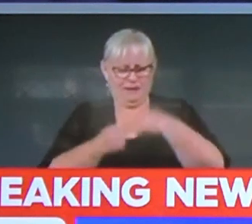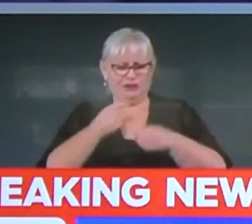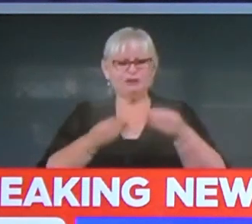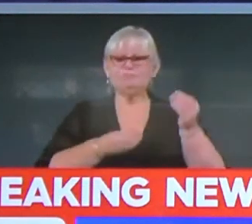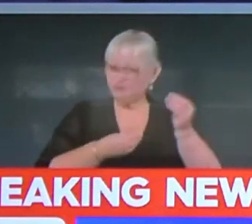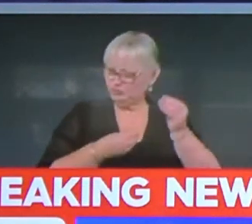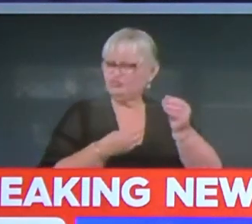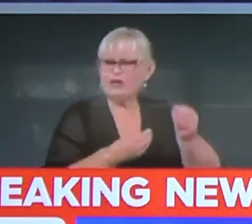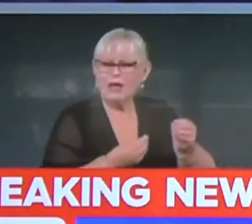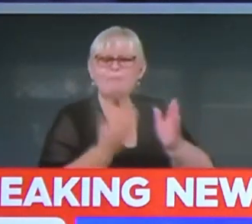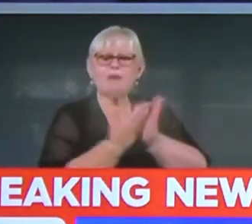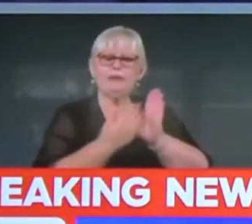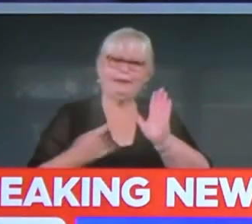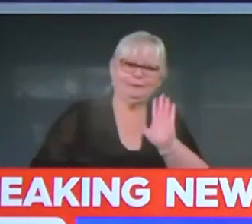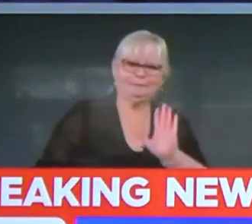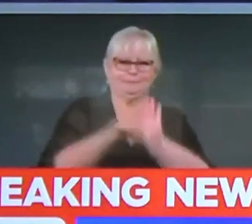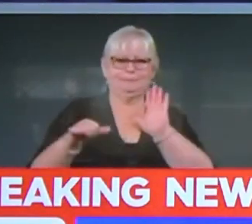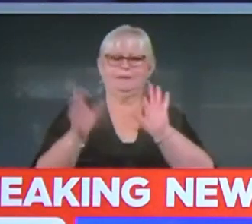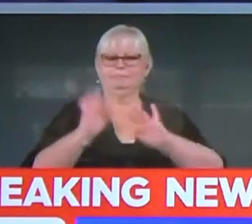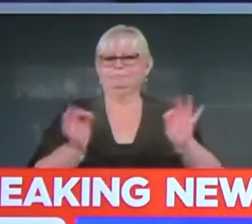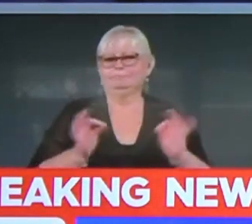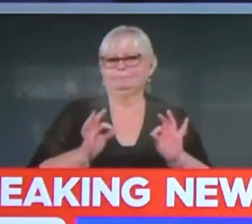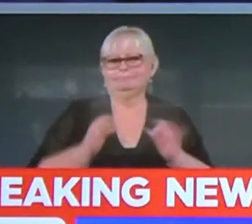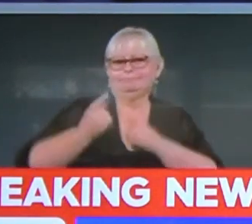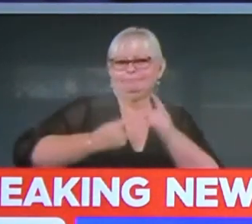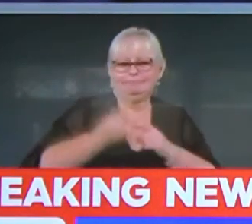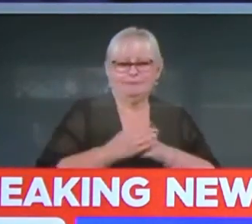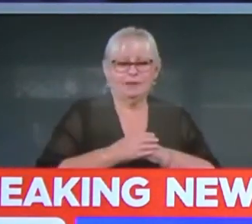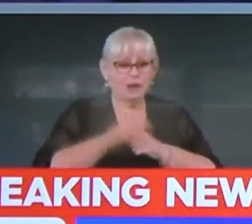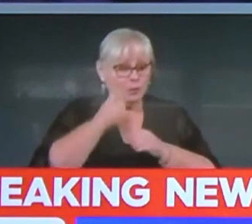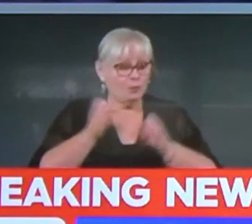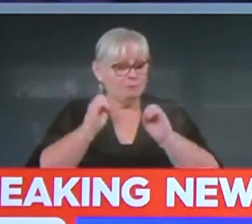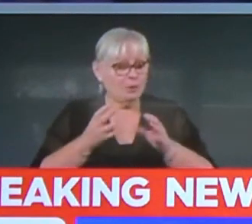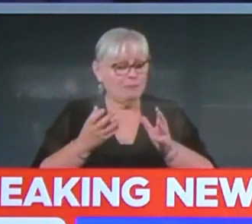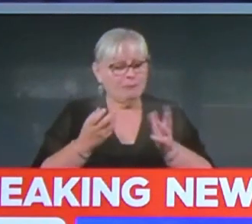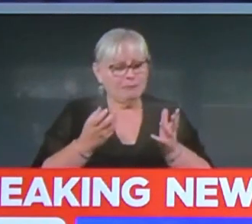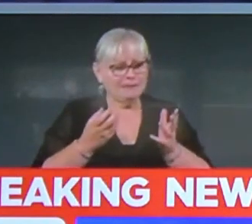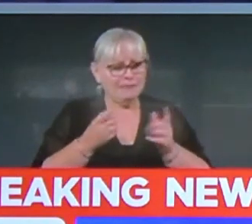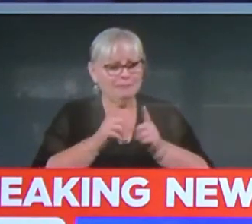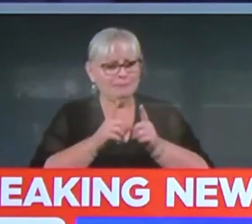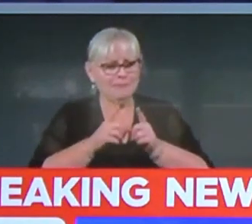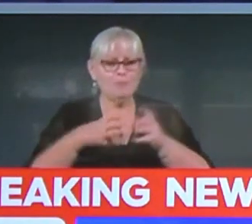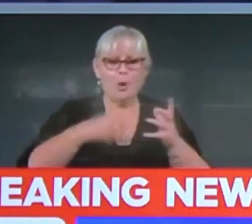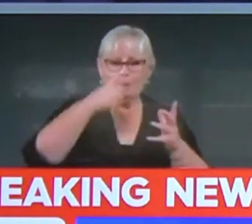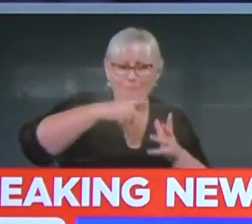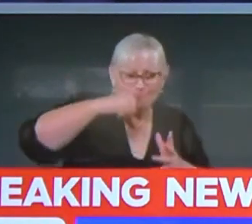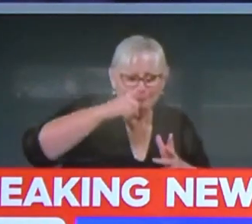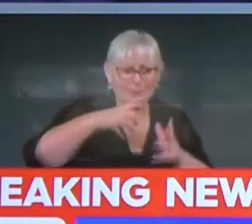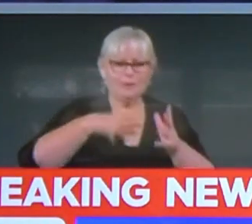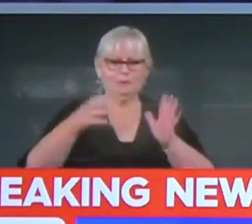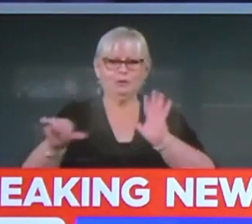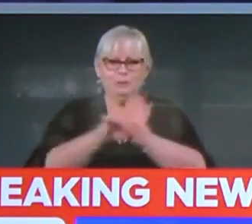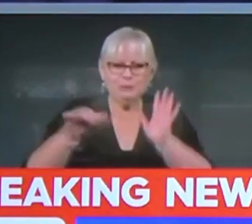very stringent in some cases. Are you putting any more resources and effort into